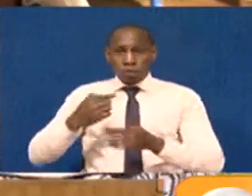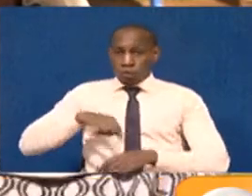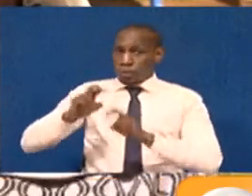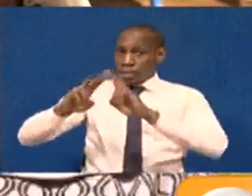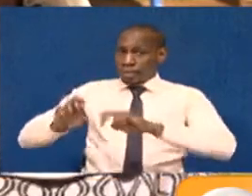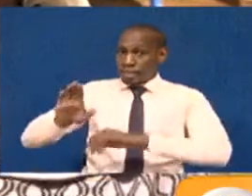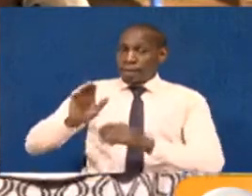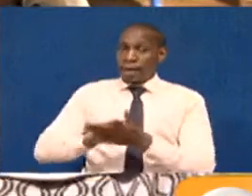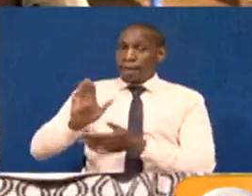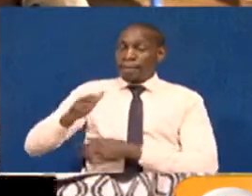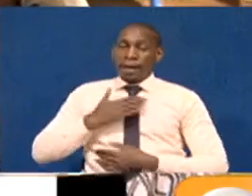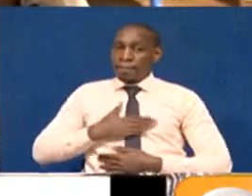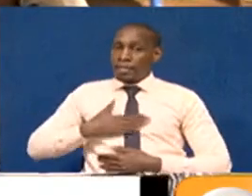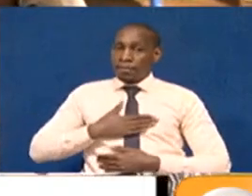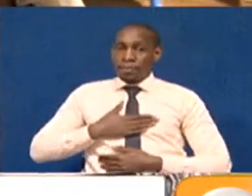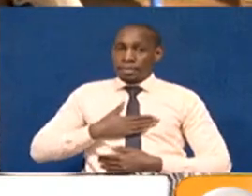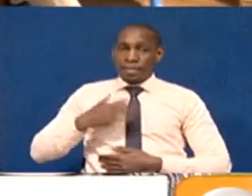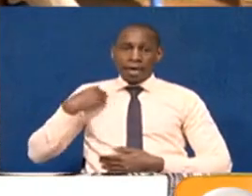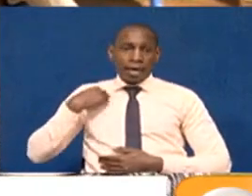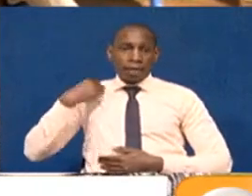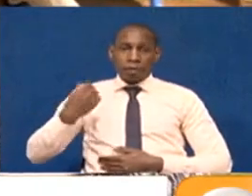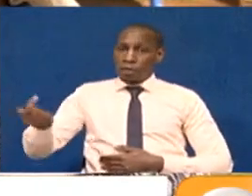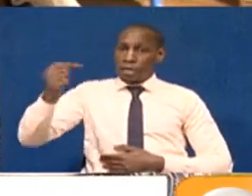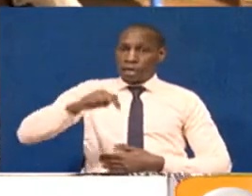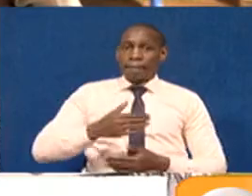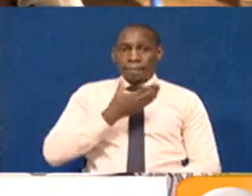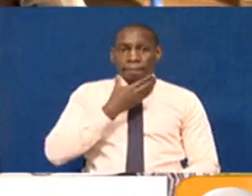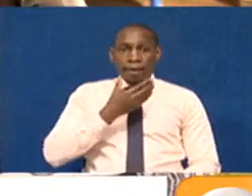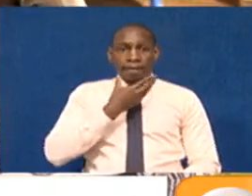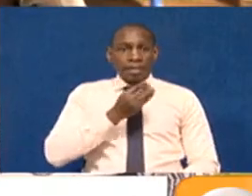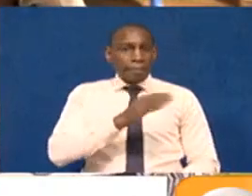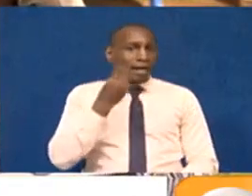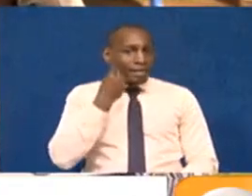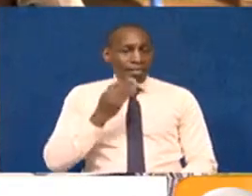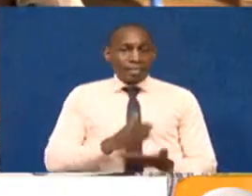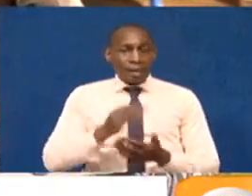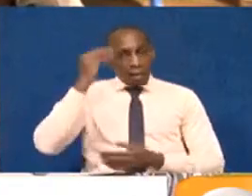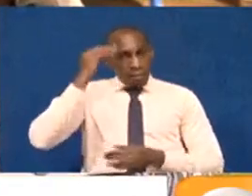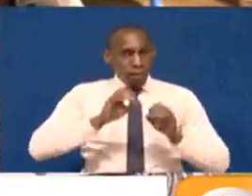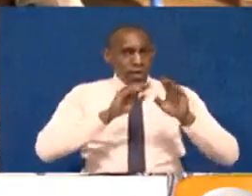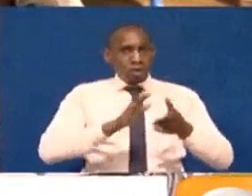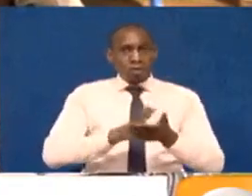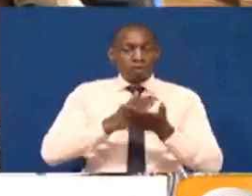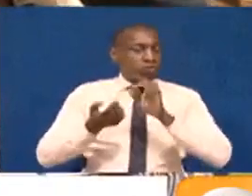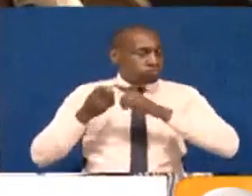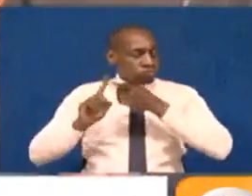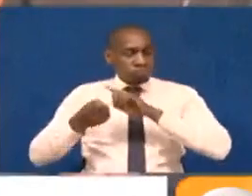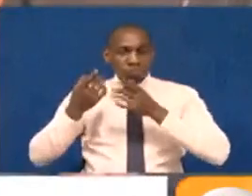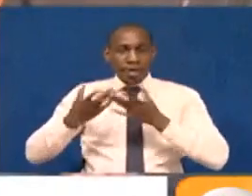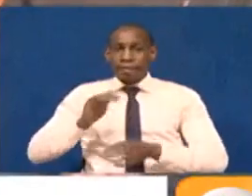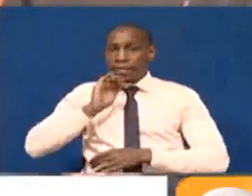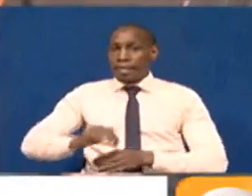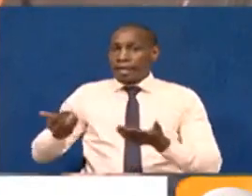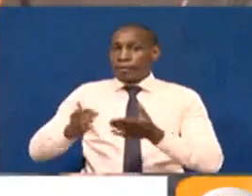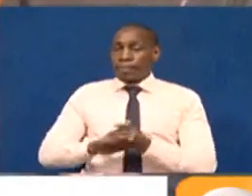tunamtafuta ajitafatari ajitokeze. Mzee yako hapa ni mgonjwa, alipoteza memory kwa sababu ya kufikiria juu ya huyu kijana.